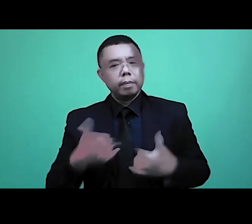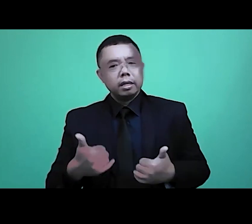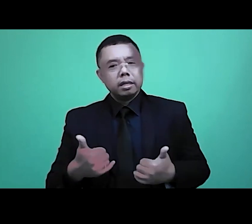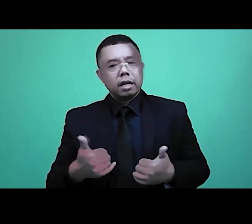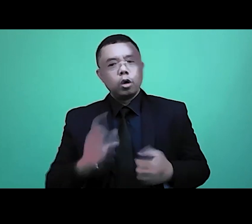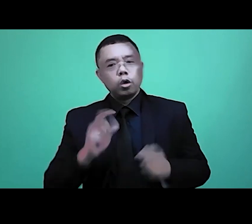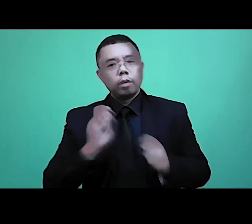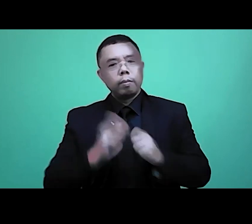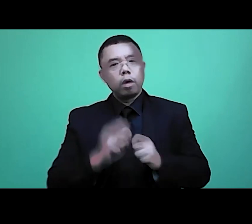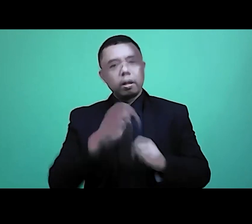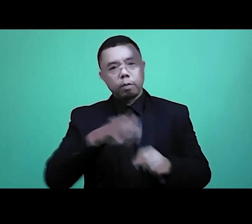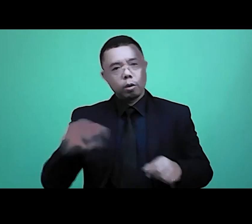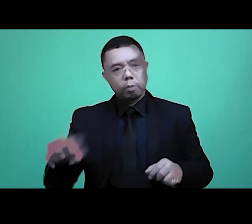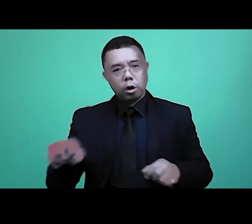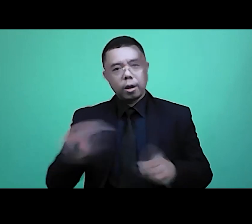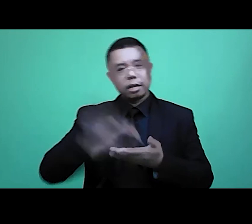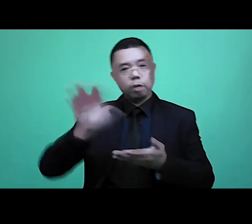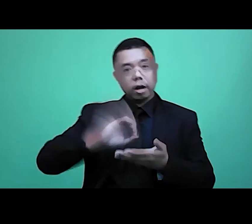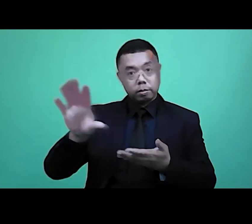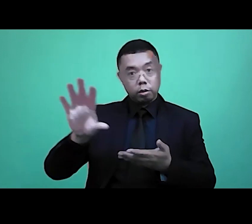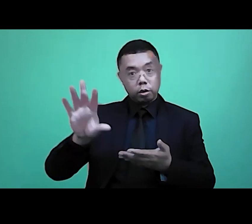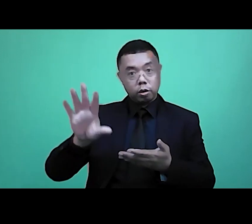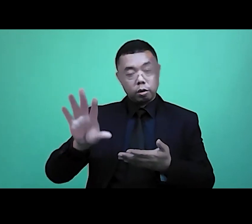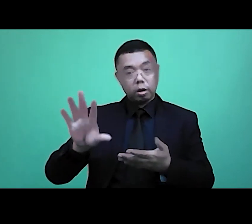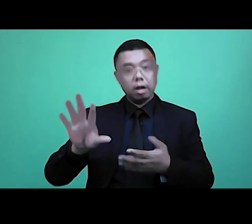But the potential scope of IASEPA is far broader.